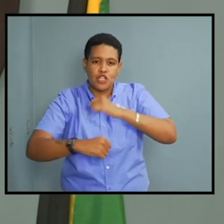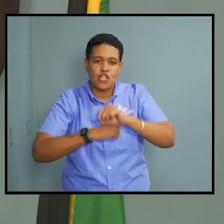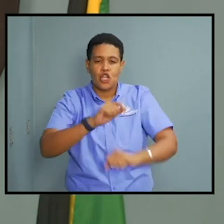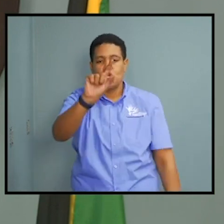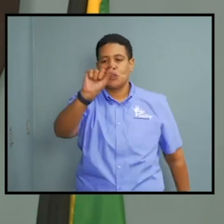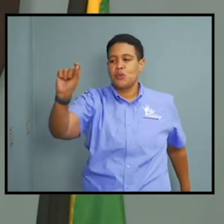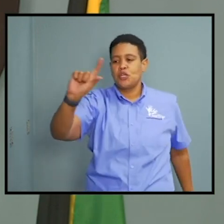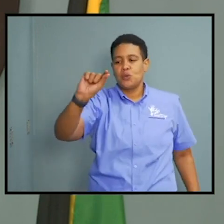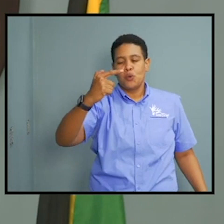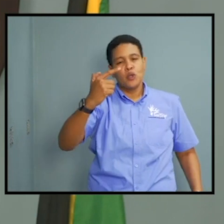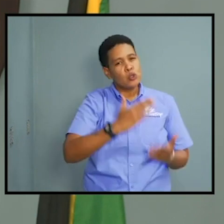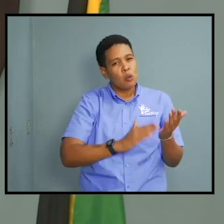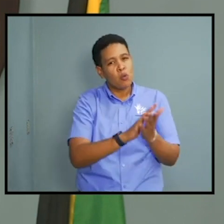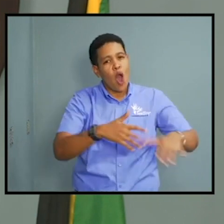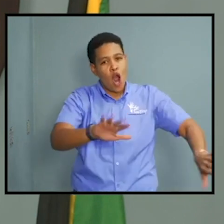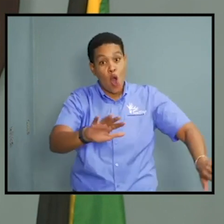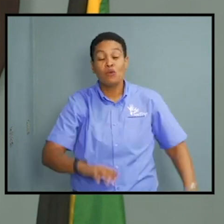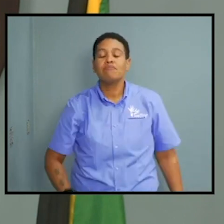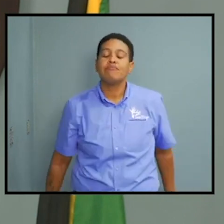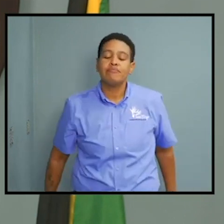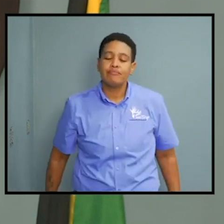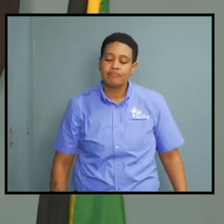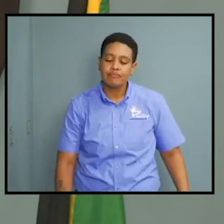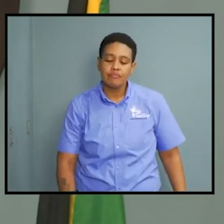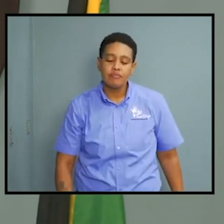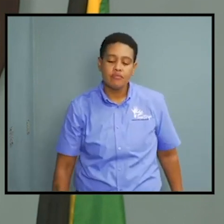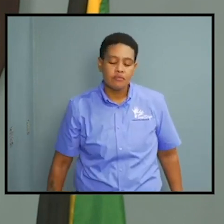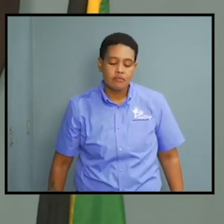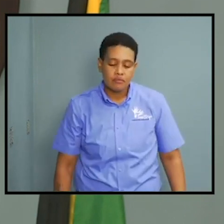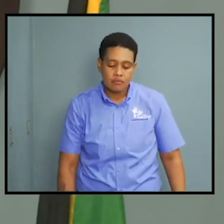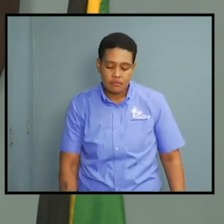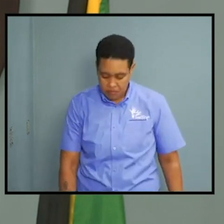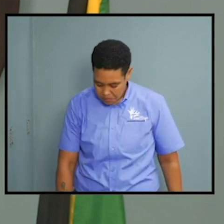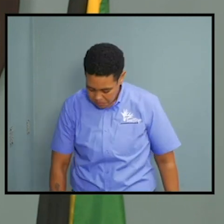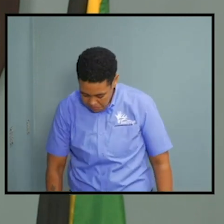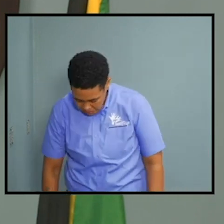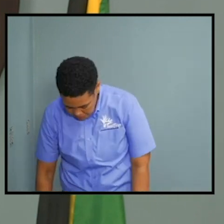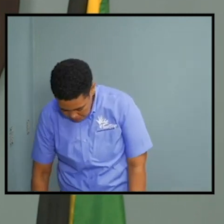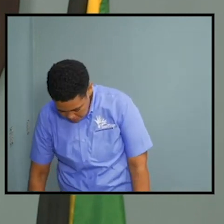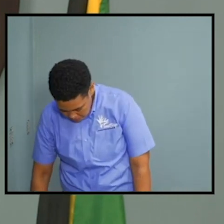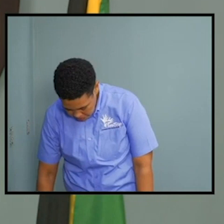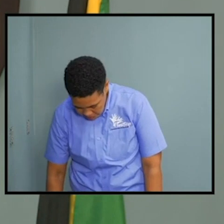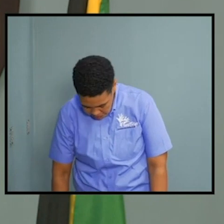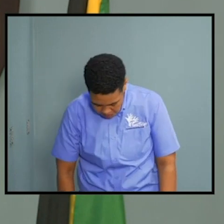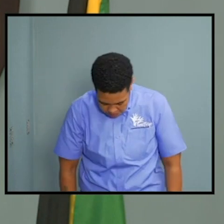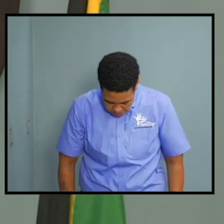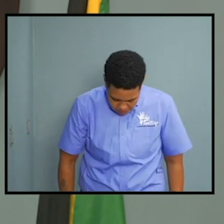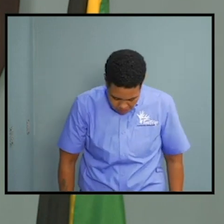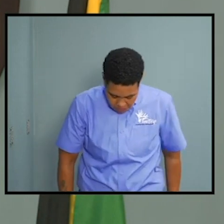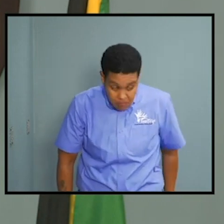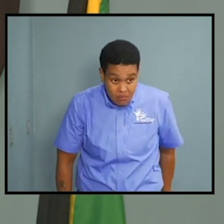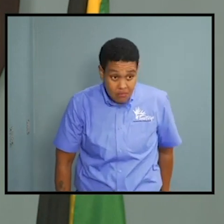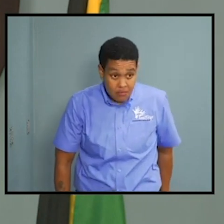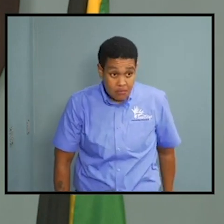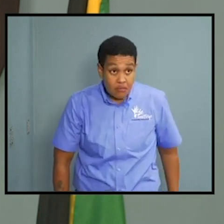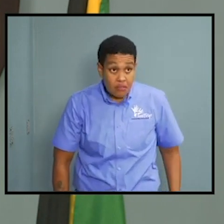2020-2021. The phased resumption will be done in accordance with Order 14 of the Disaster